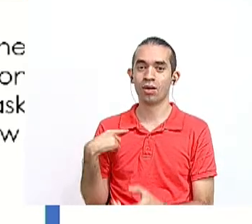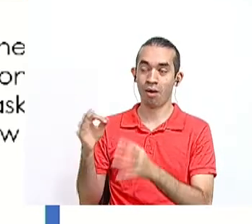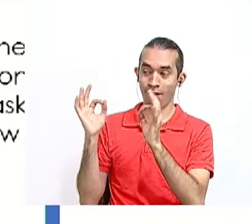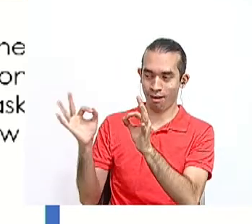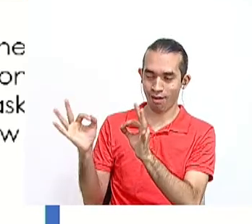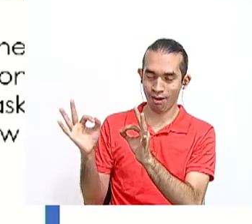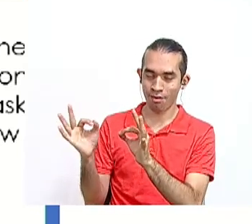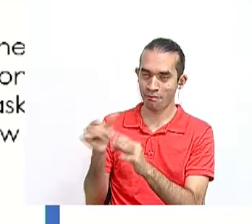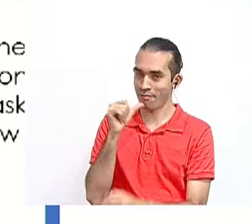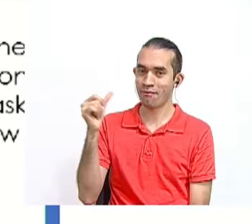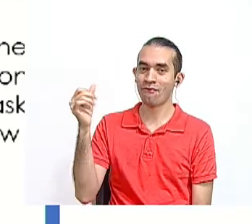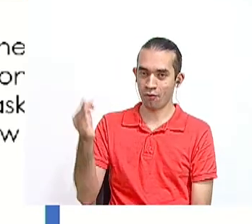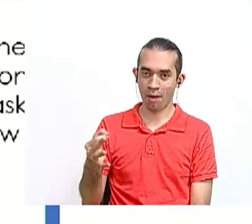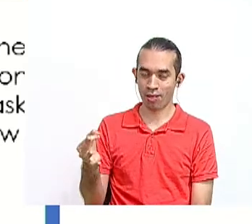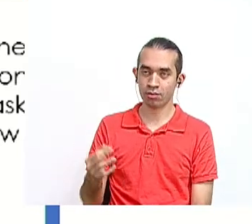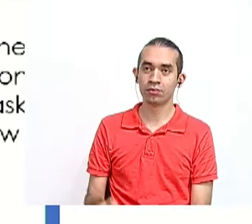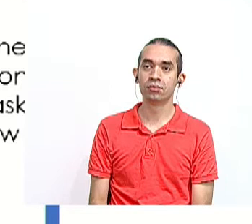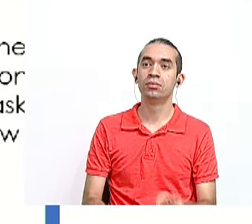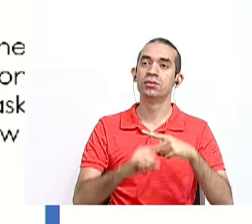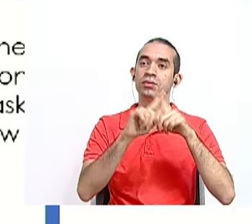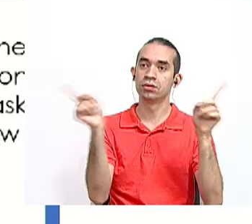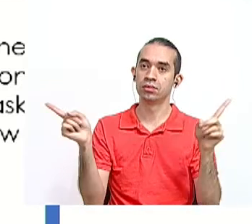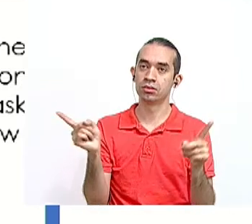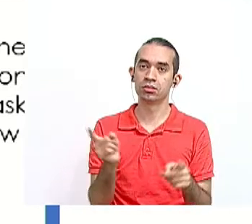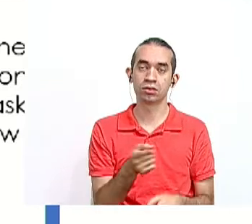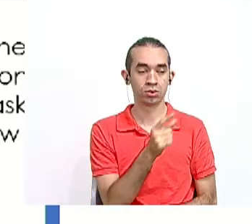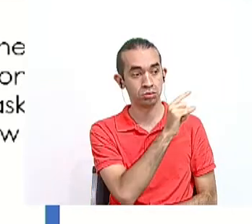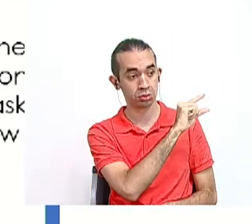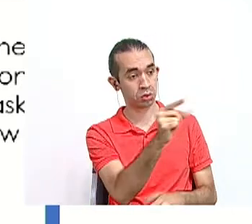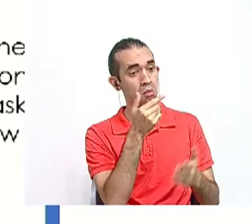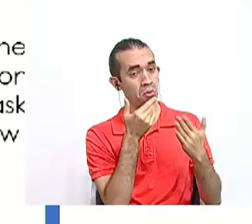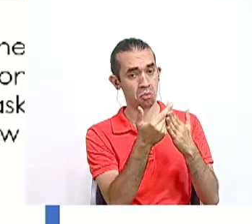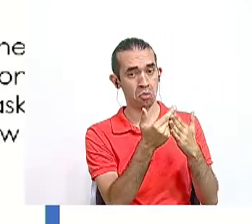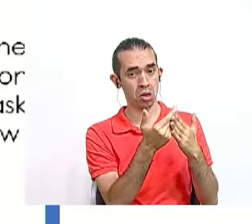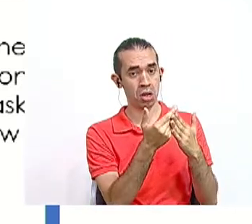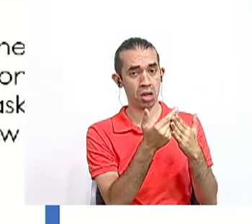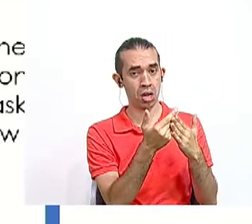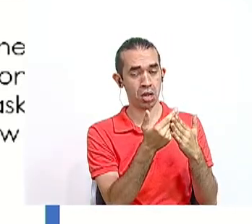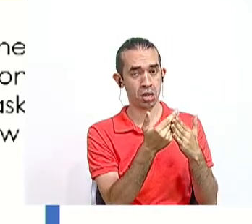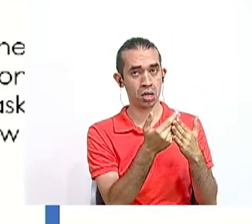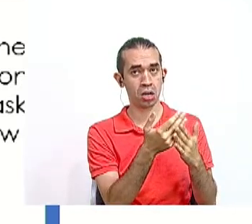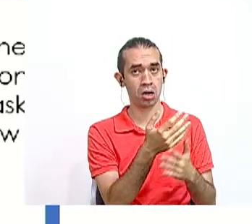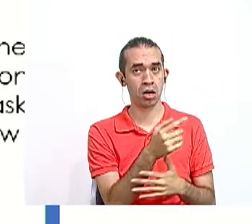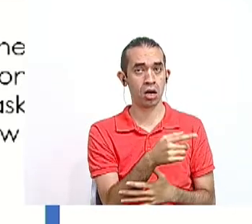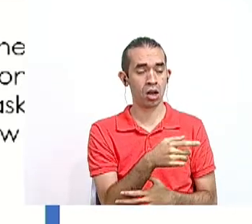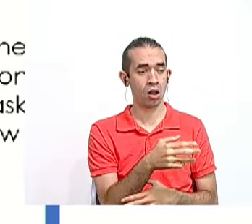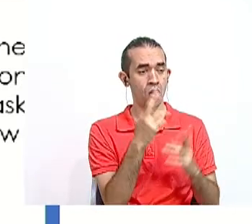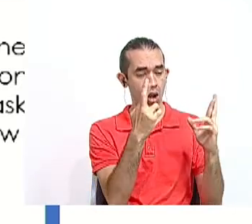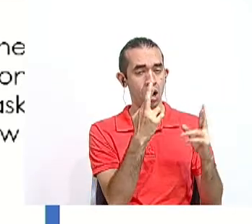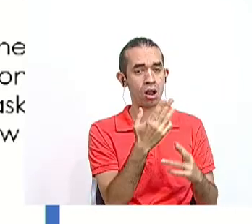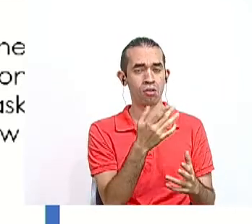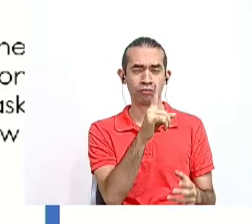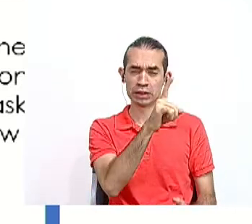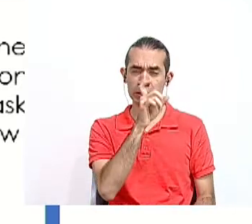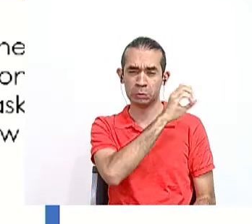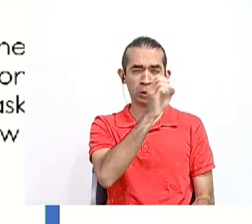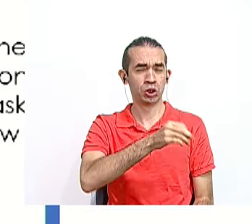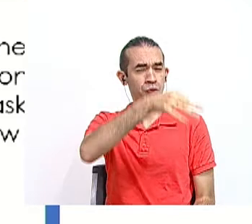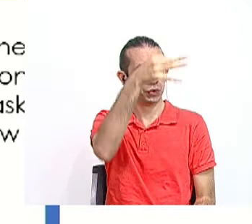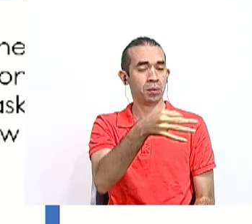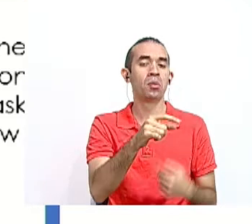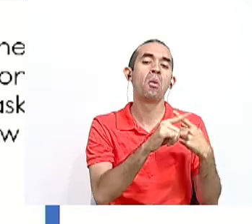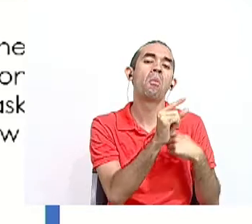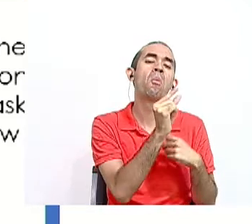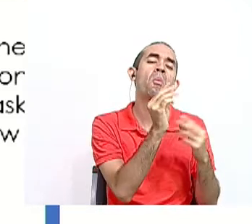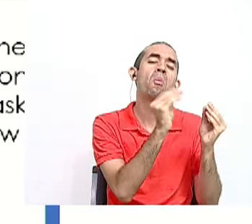is more informal. However, I hope you're having a great week is not 100% formal, but it's a little bit more formal. So